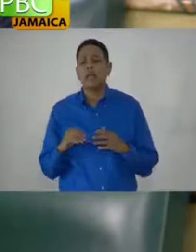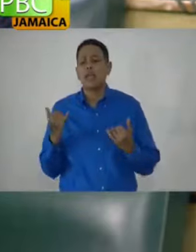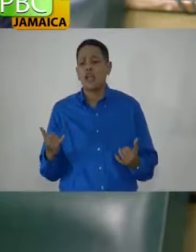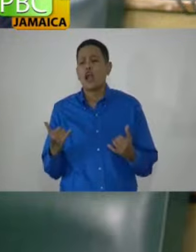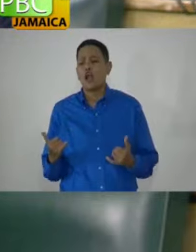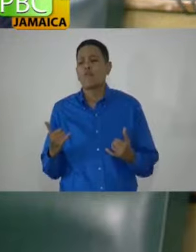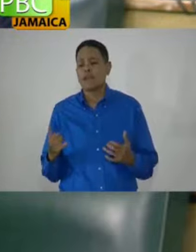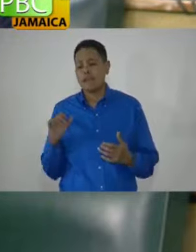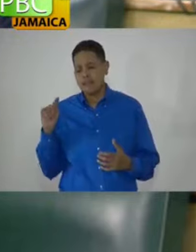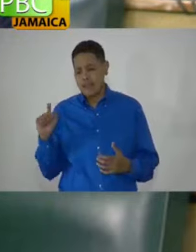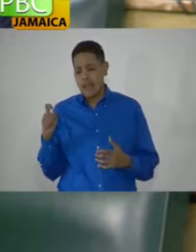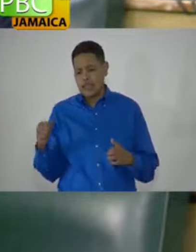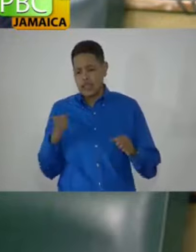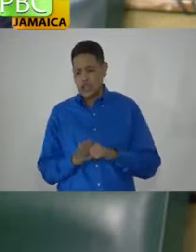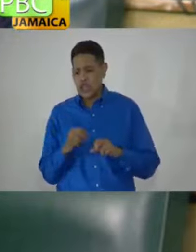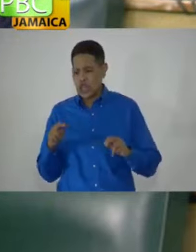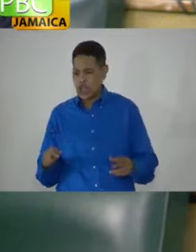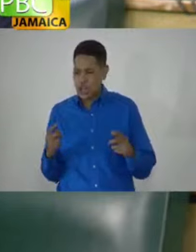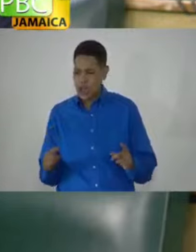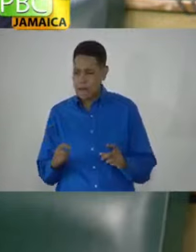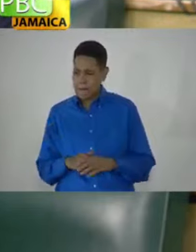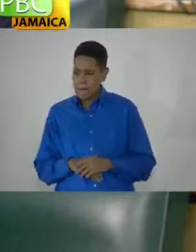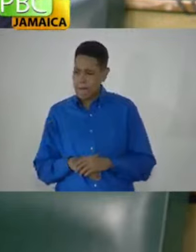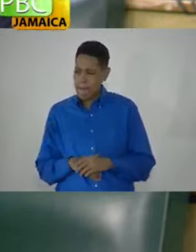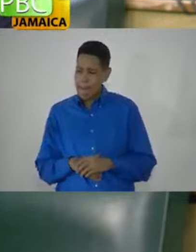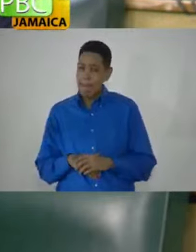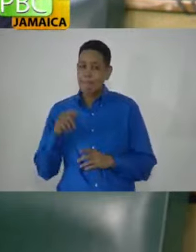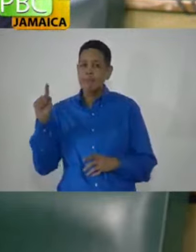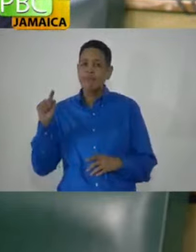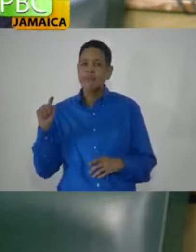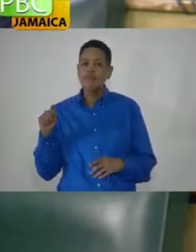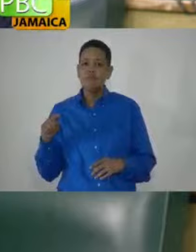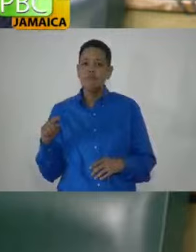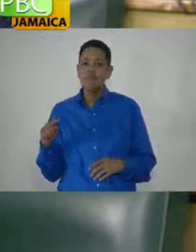upcoming fiscal year. He also,